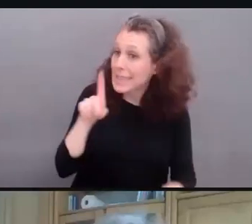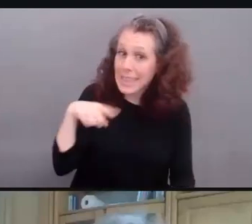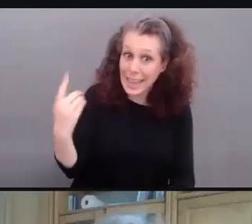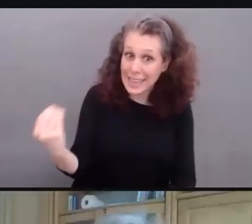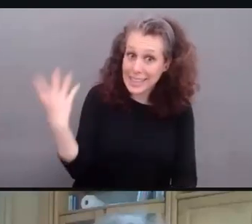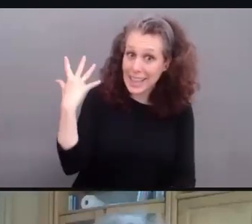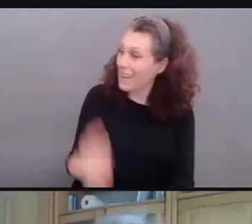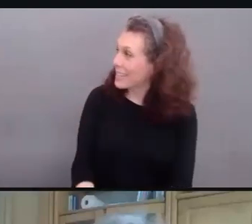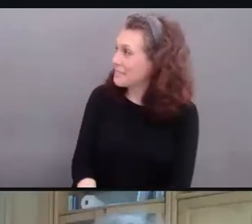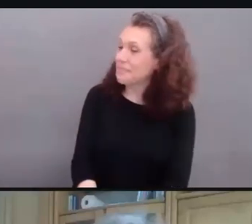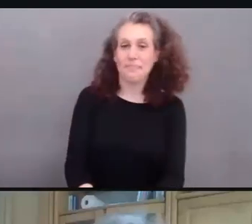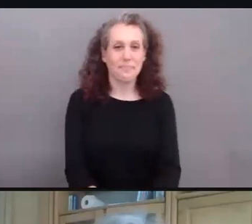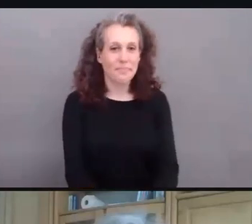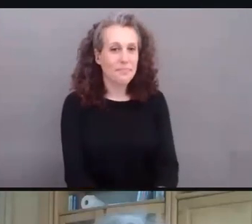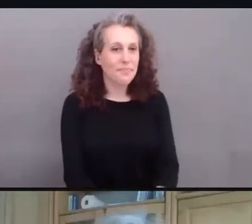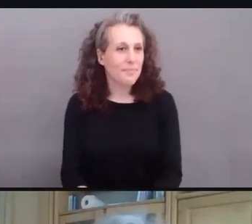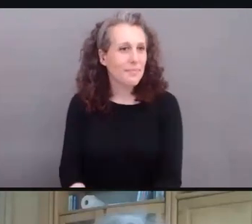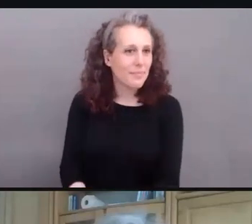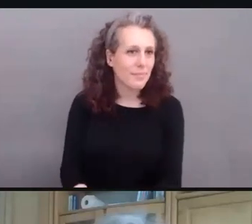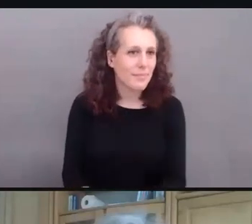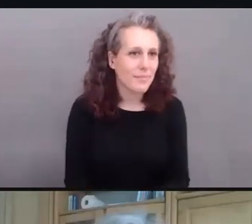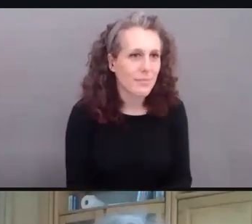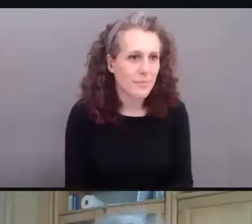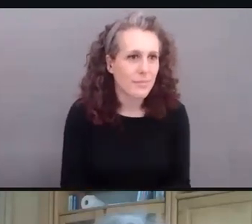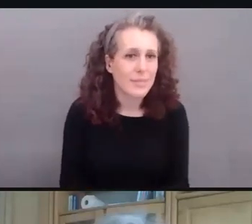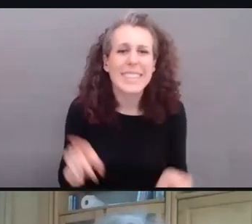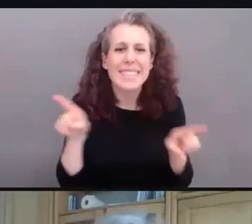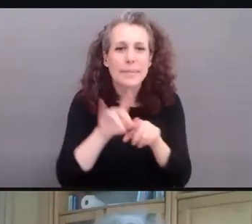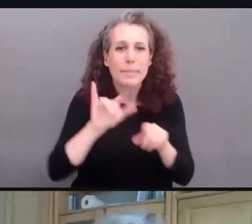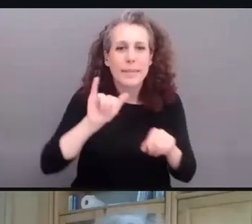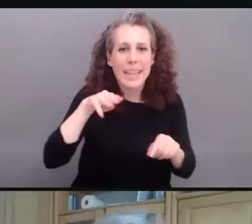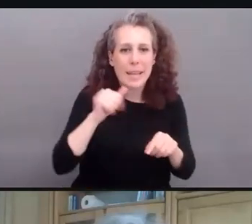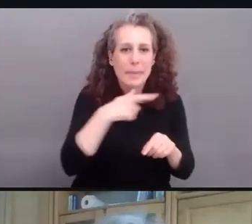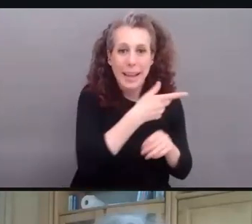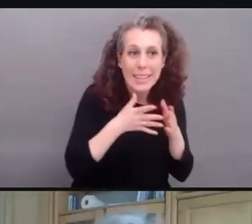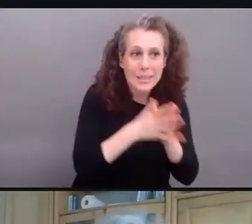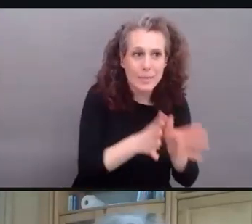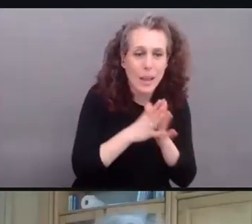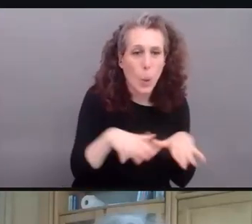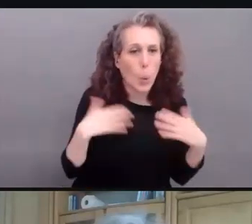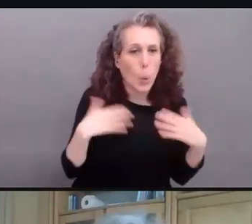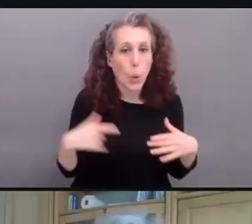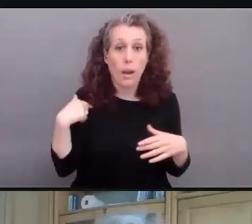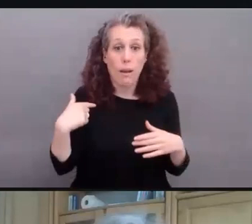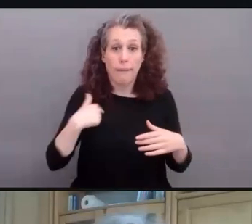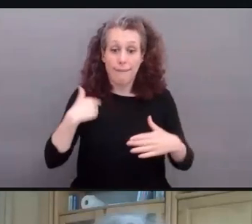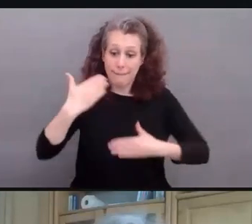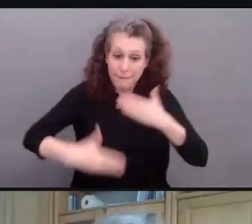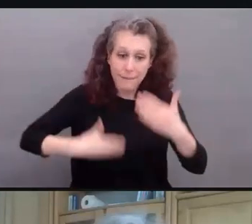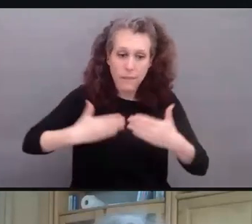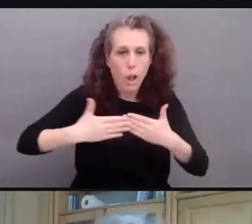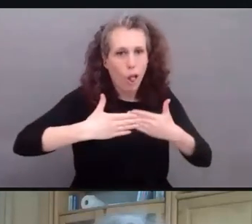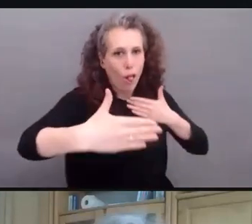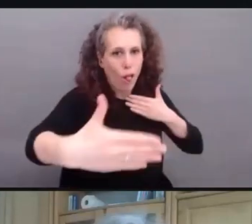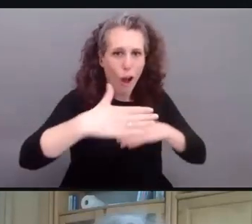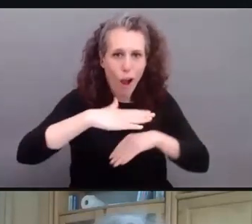Yeah, how it starts, this big work, as Ima just reported, it is a long-term approach, but this